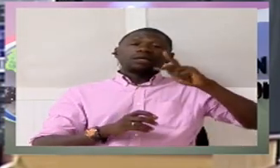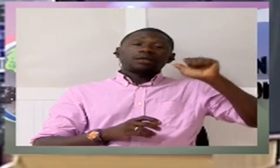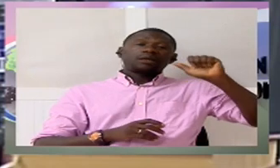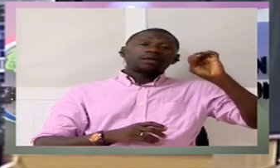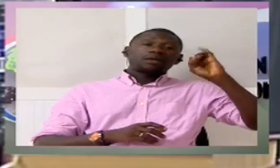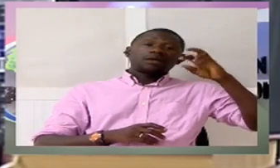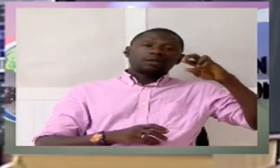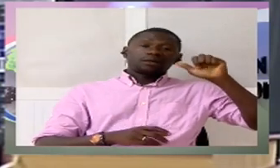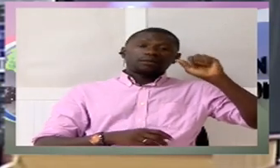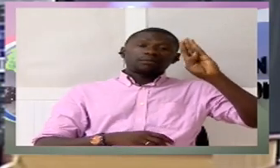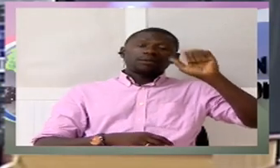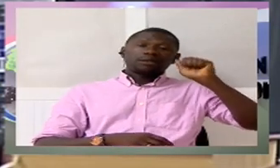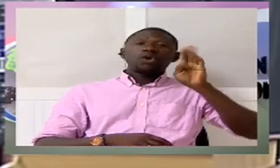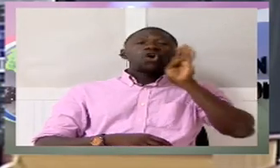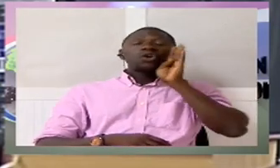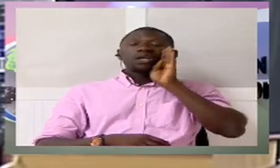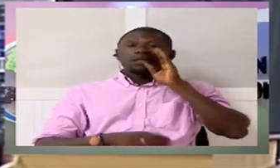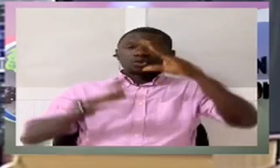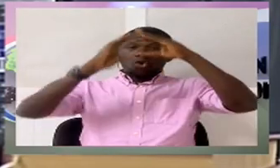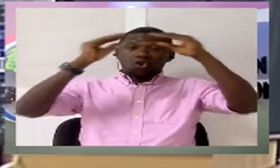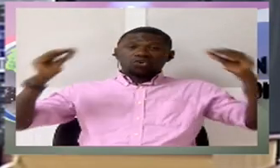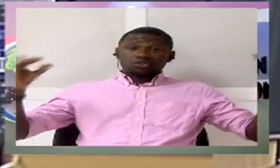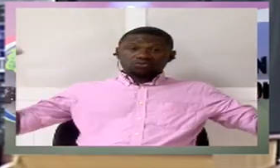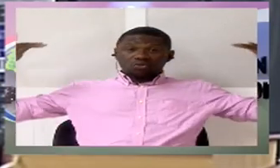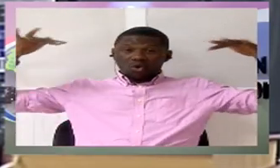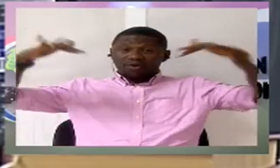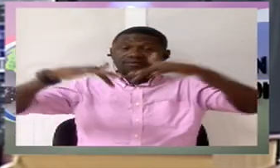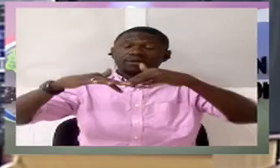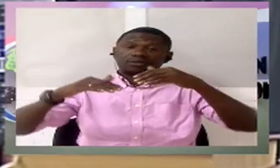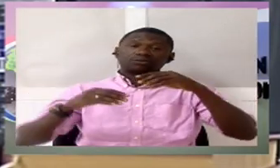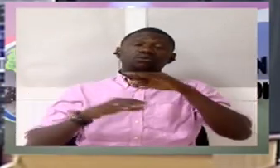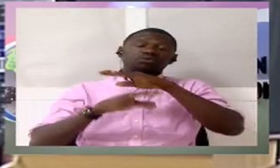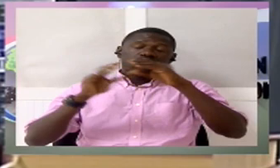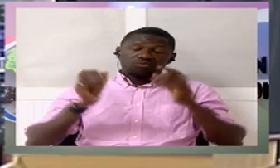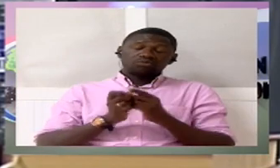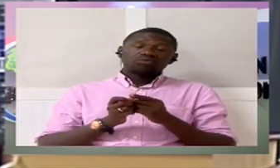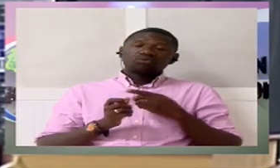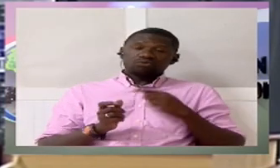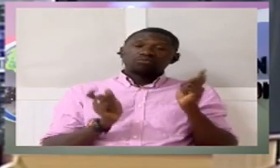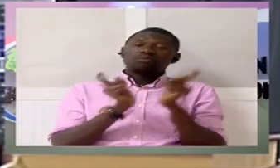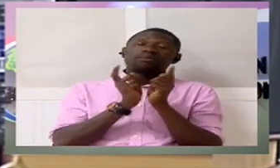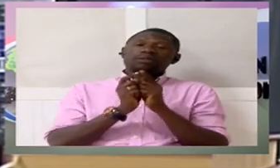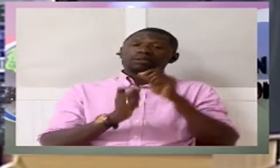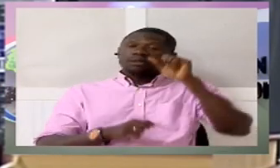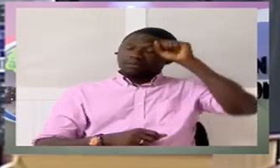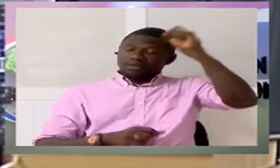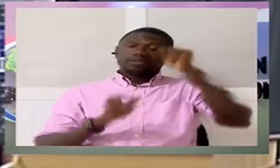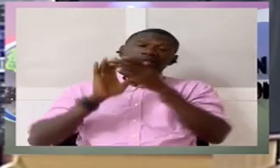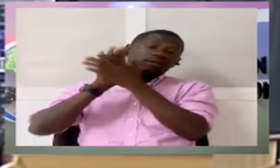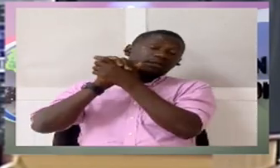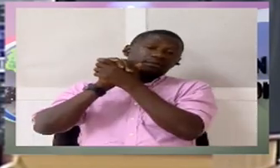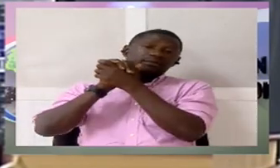Buru Gaddafi la benguje. For Gaddafi's meeting. Biringa woke. After I did that. Belungoni. On the day of the meeting.